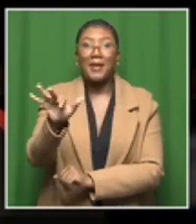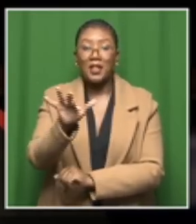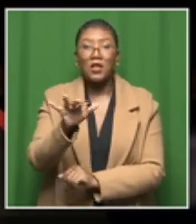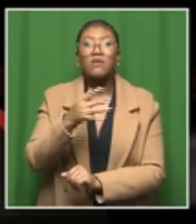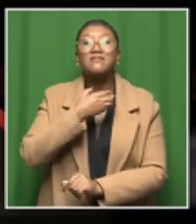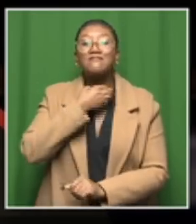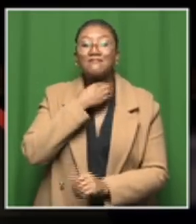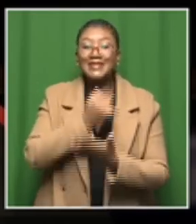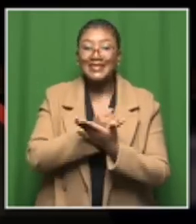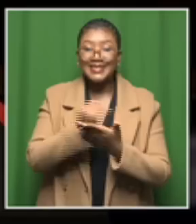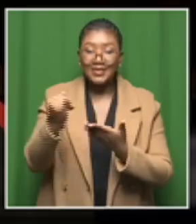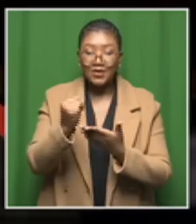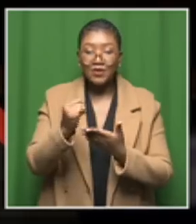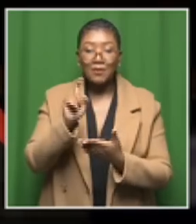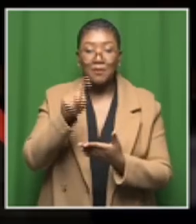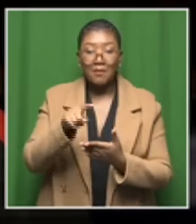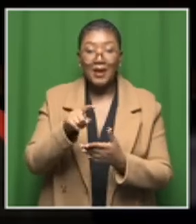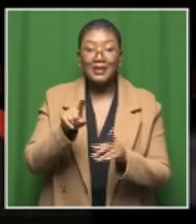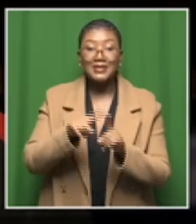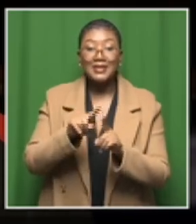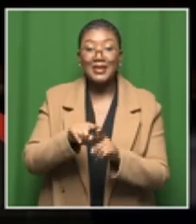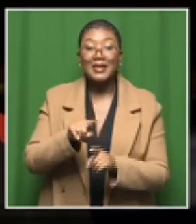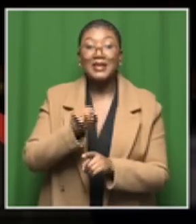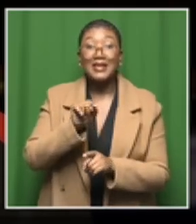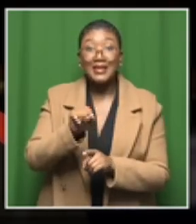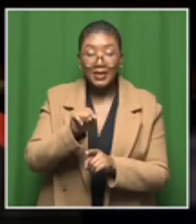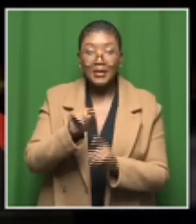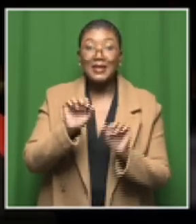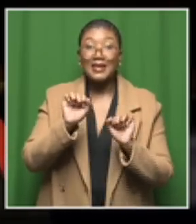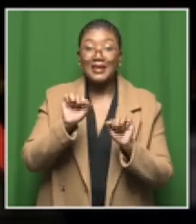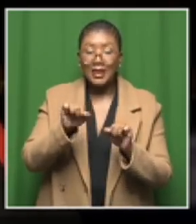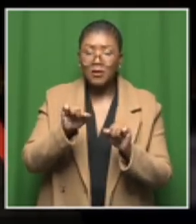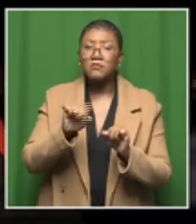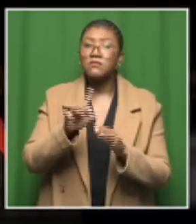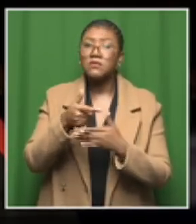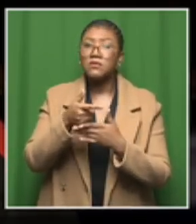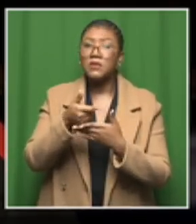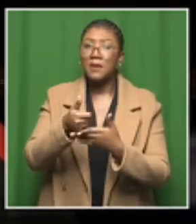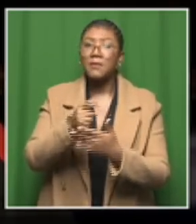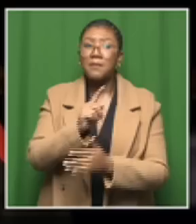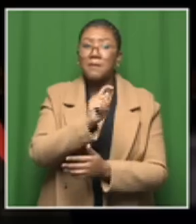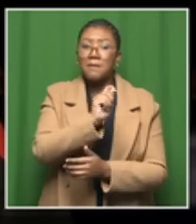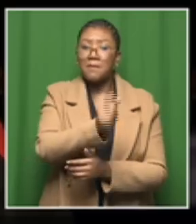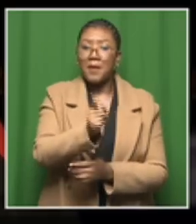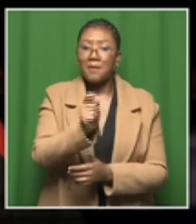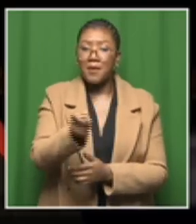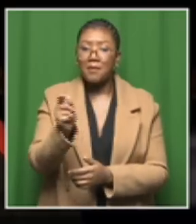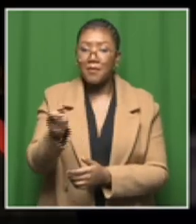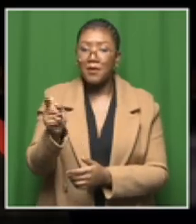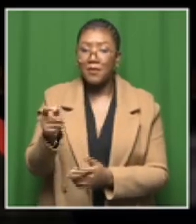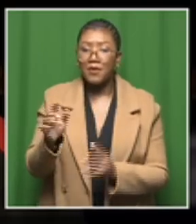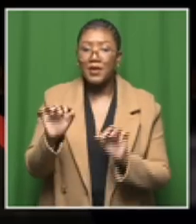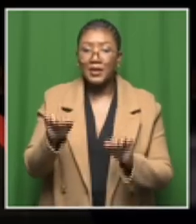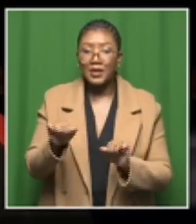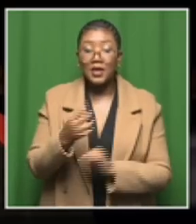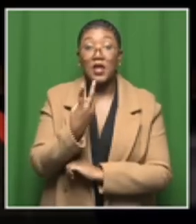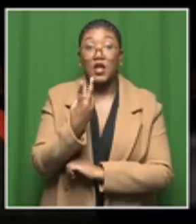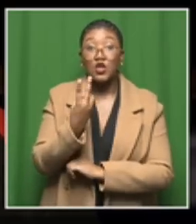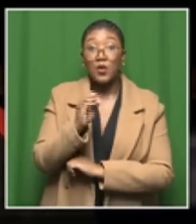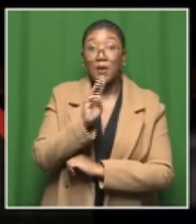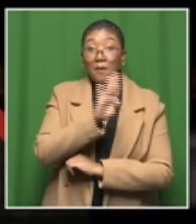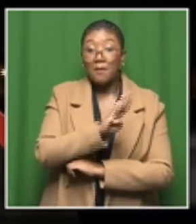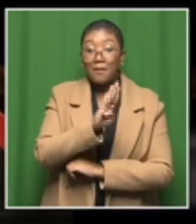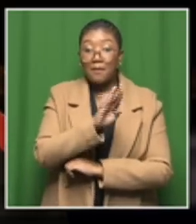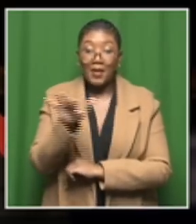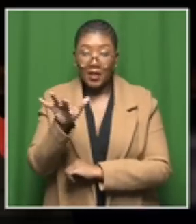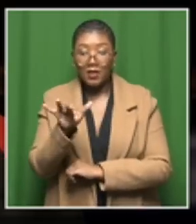from 64% to 70% over the next 2 years? Each additional 1% of tax compliance is an extra 20 billion rand of owed money to the state.